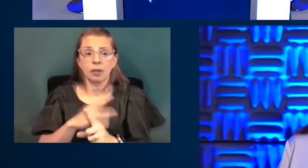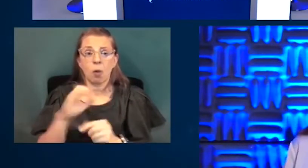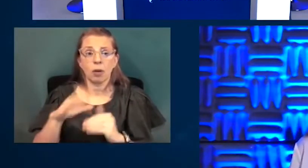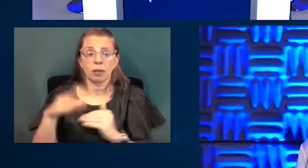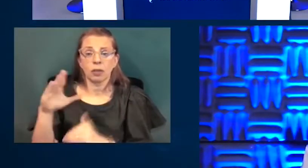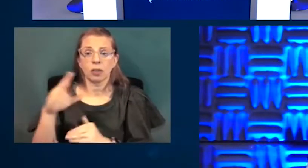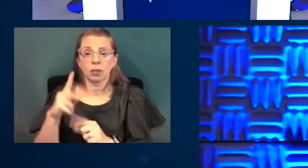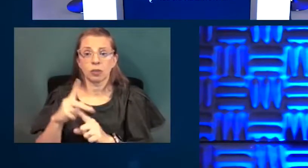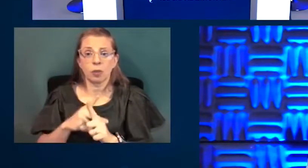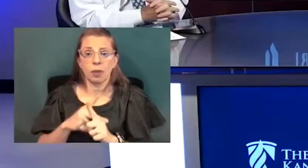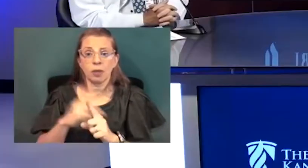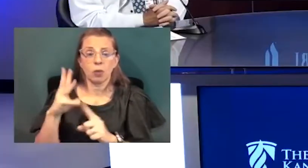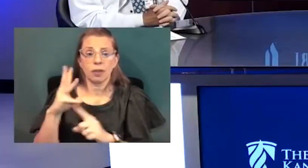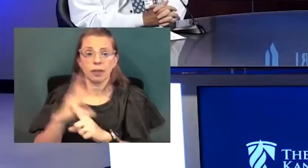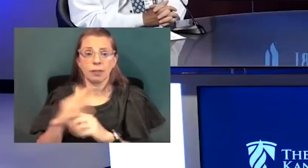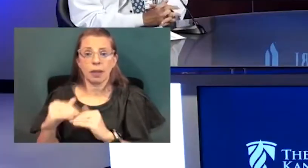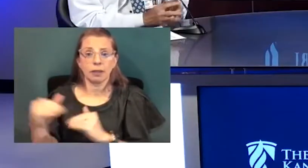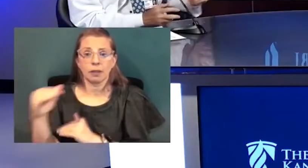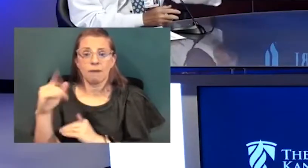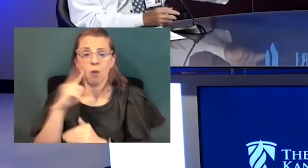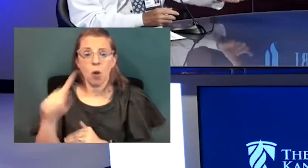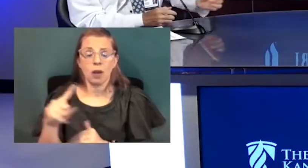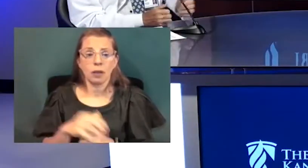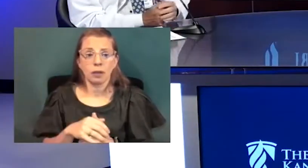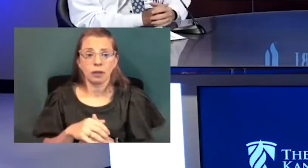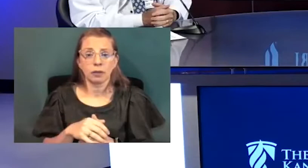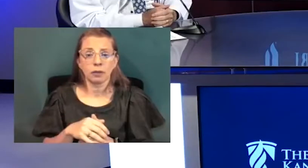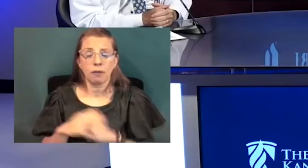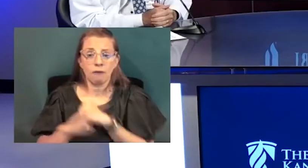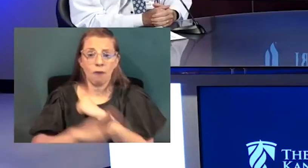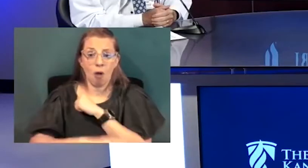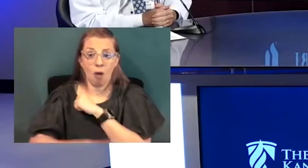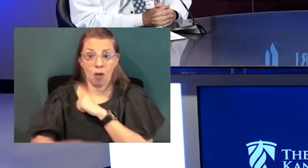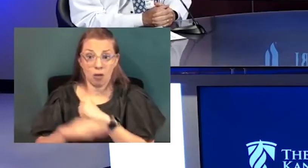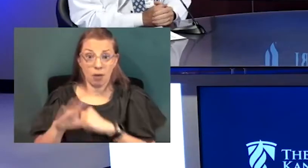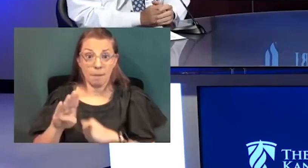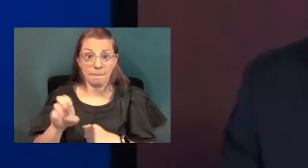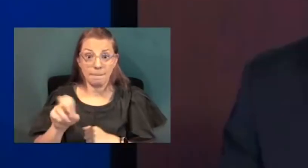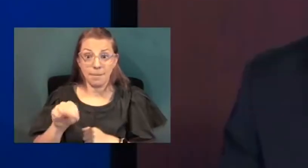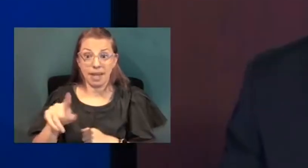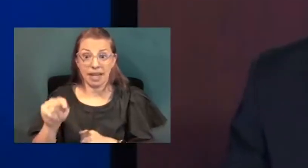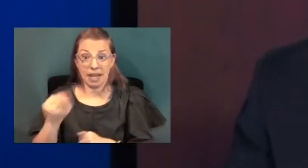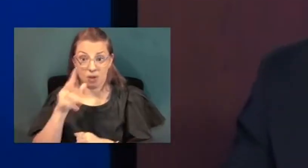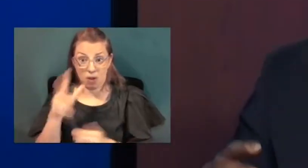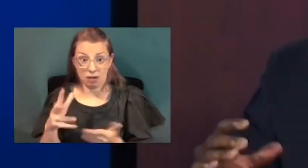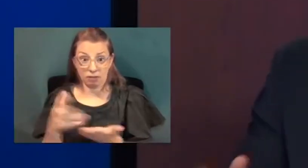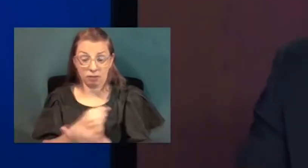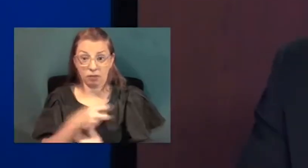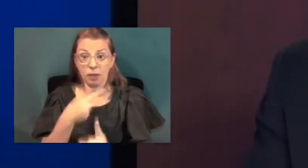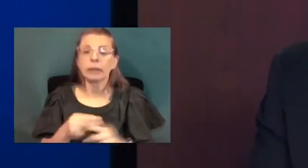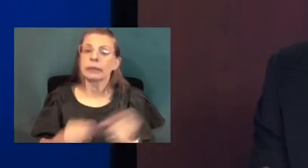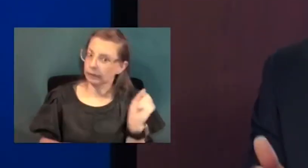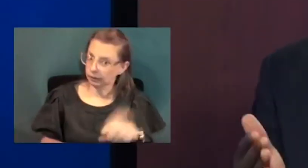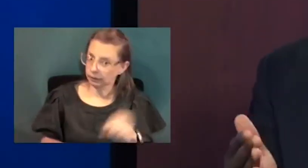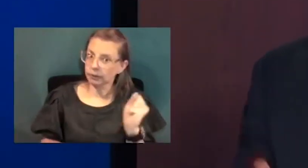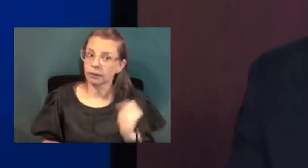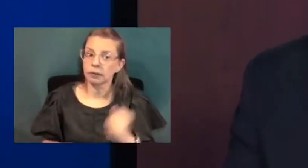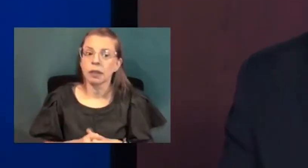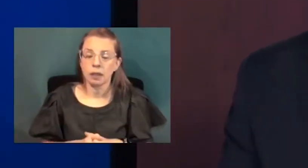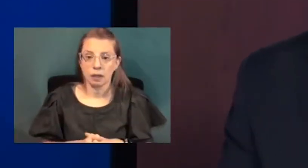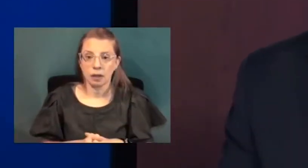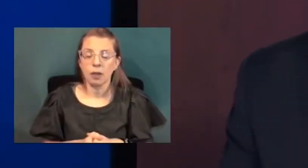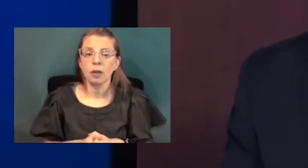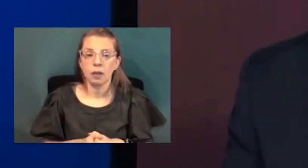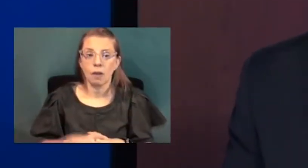next, sometime this fall, will you get Bennett vaccinated, maybe? I absolutely will. Yeah. To me and to